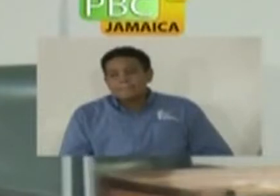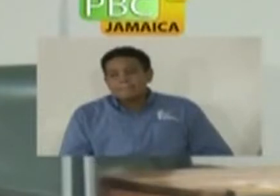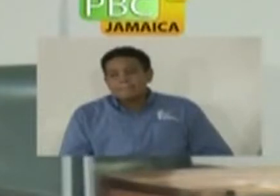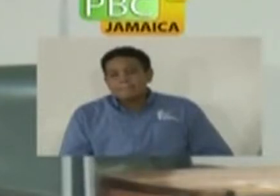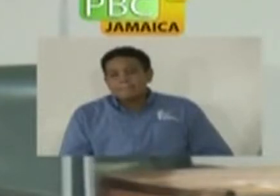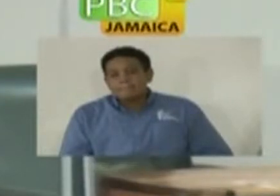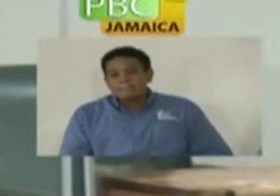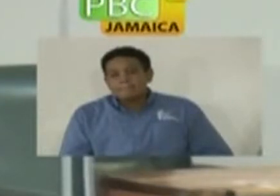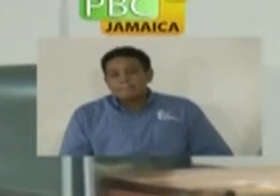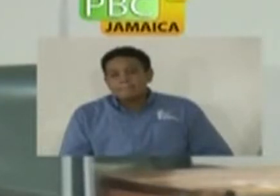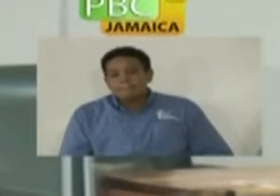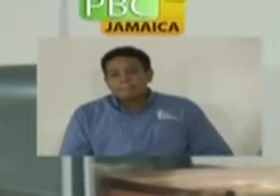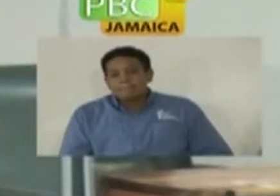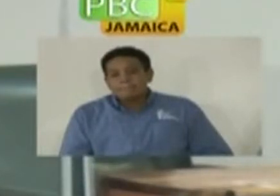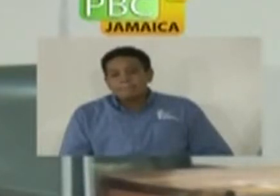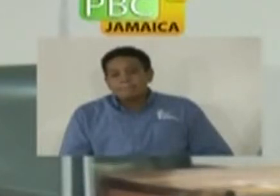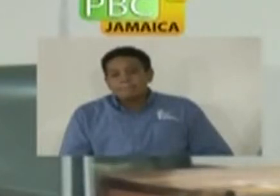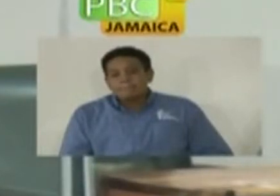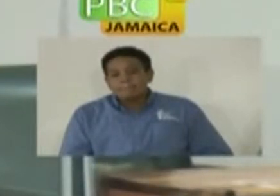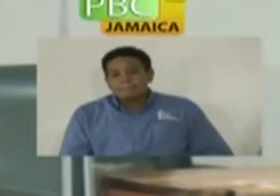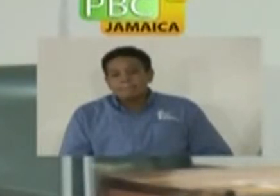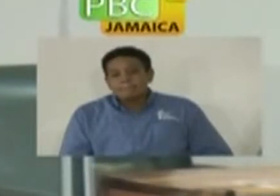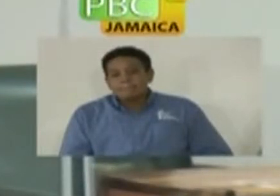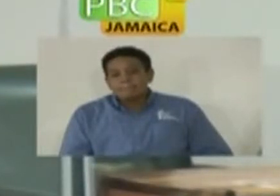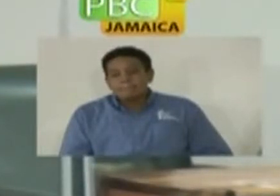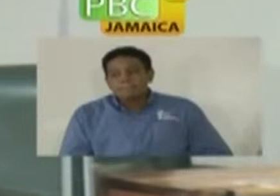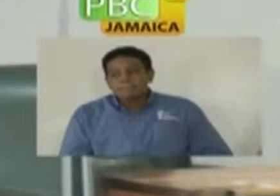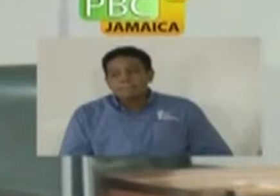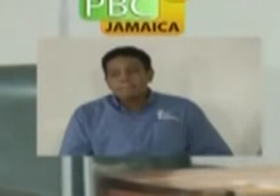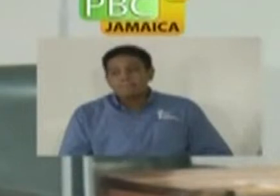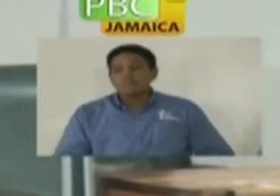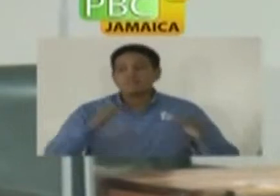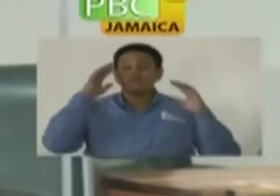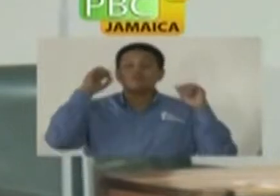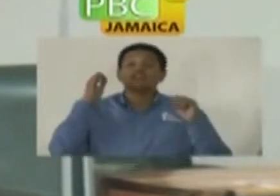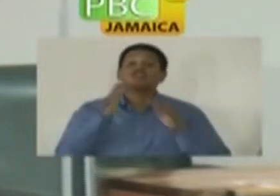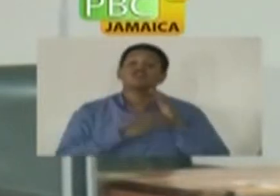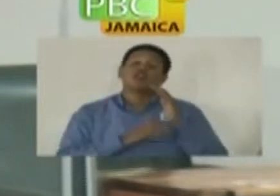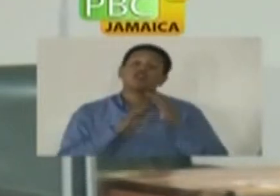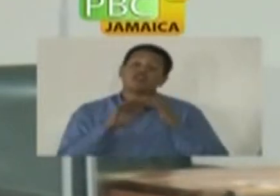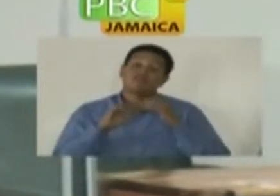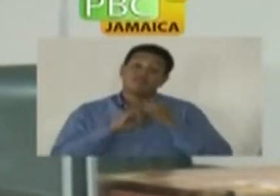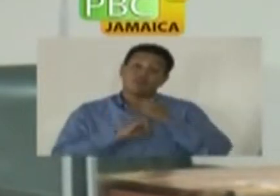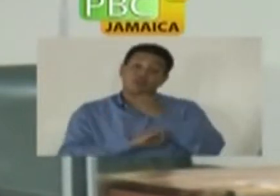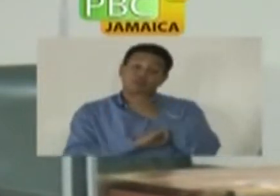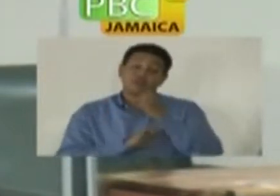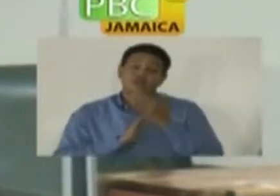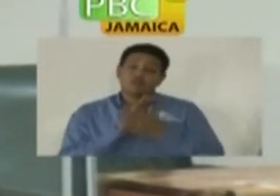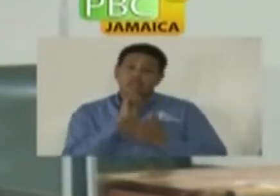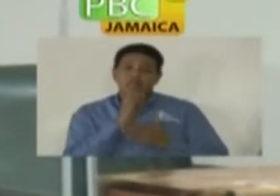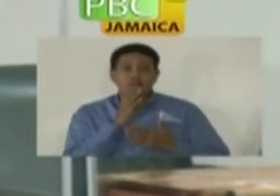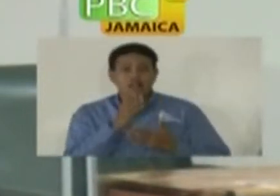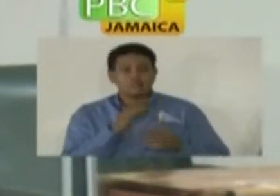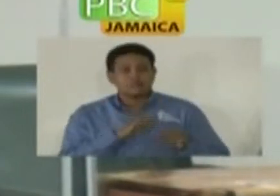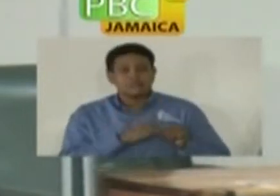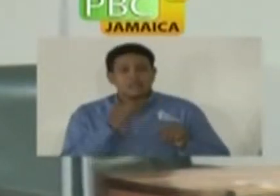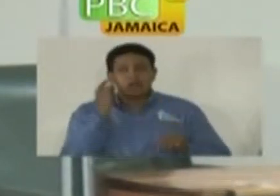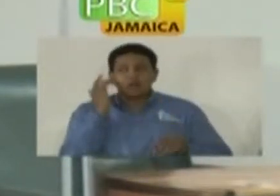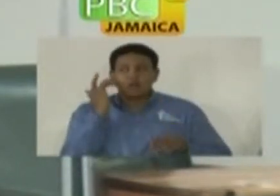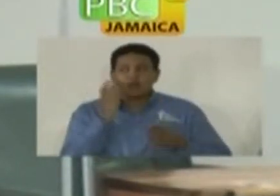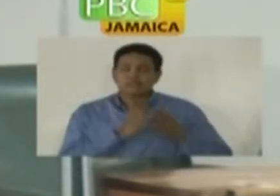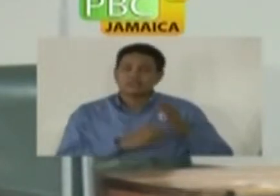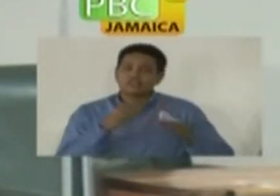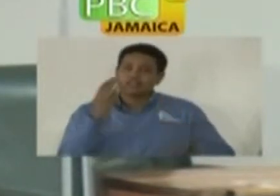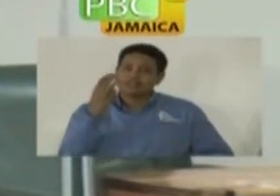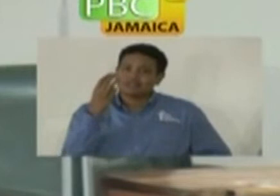Rights is a useful place to start, because Section